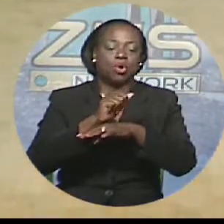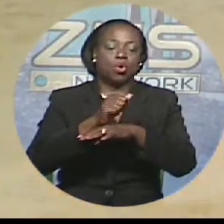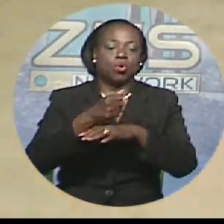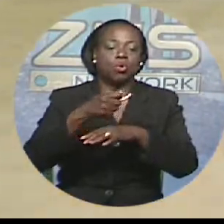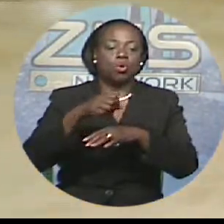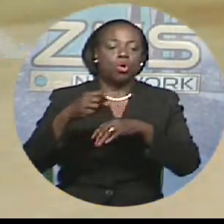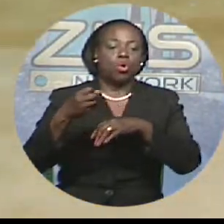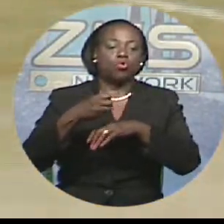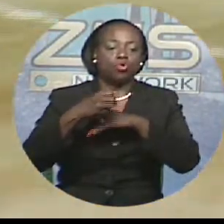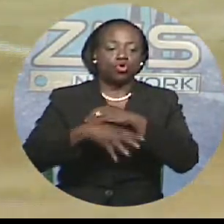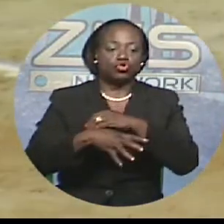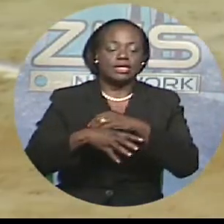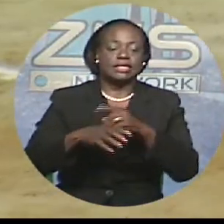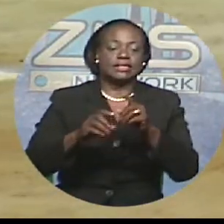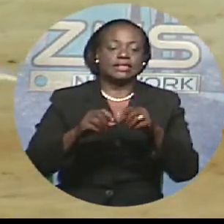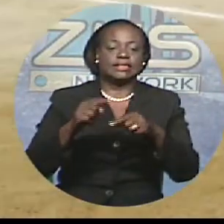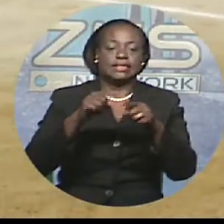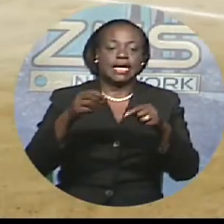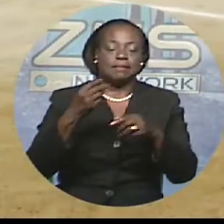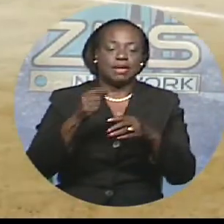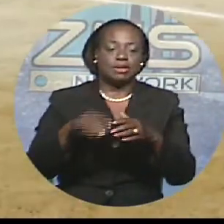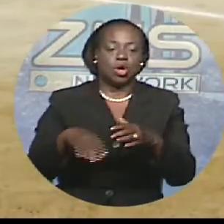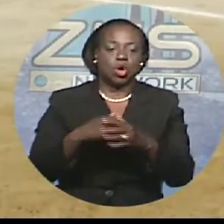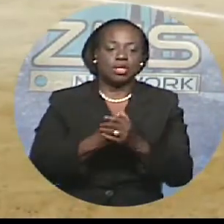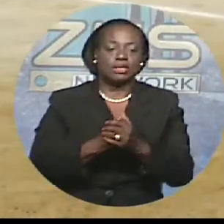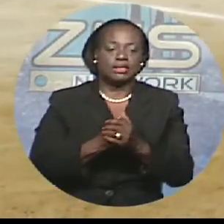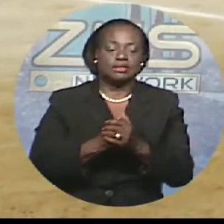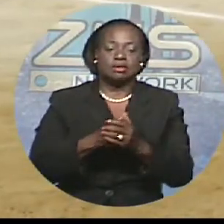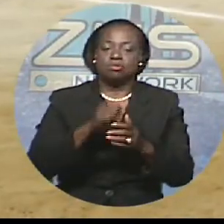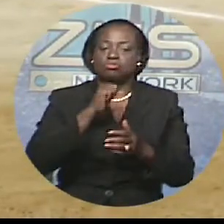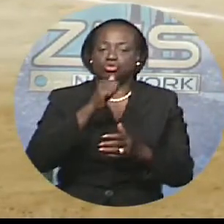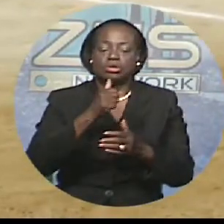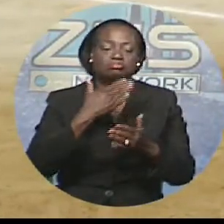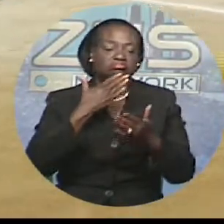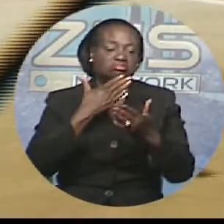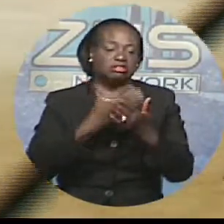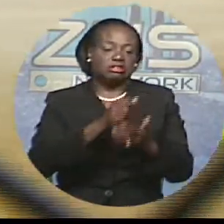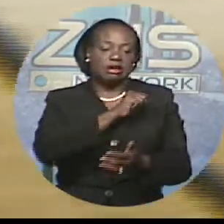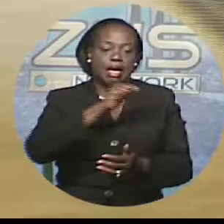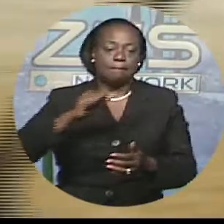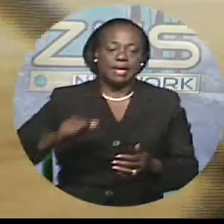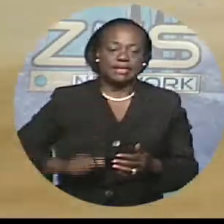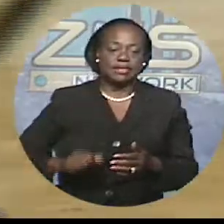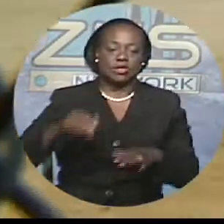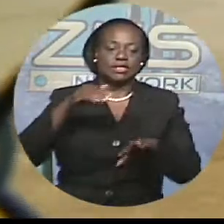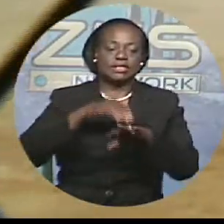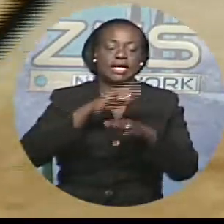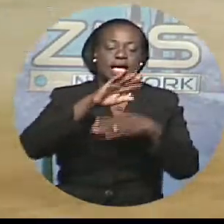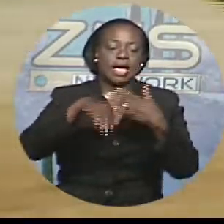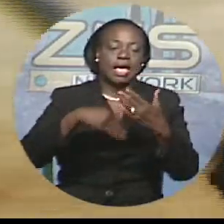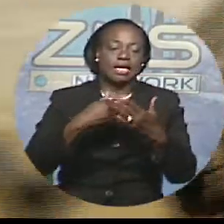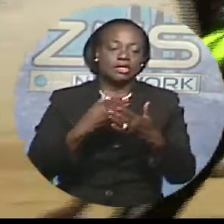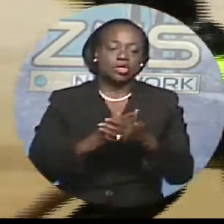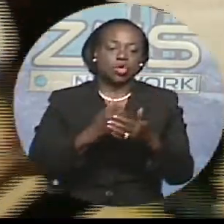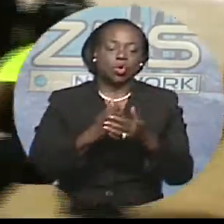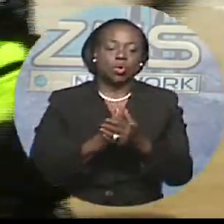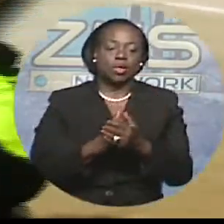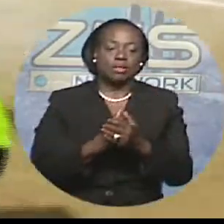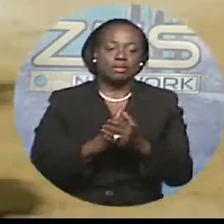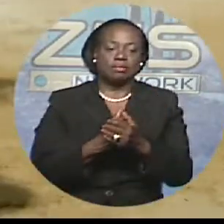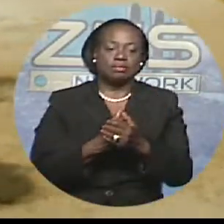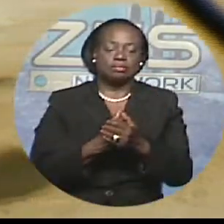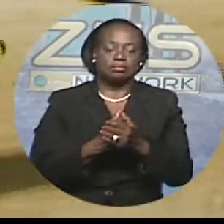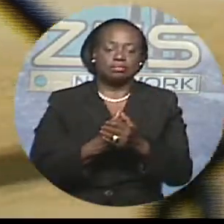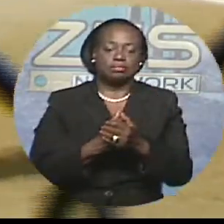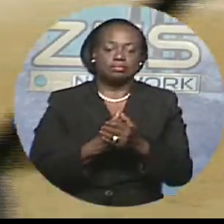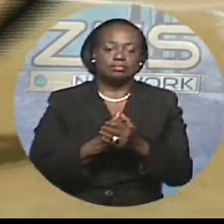came out swinging and were not good ambassadors at all, welcoming harvest time major pain to the league, who definitely